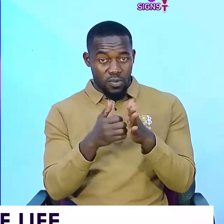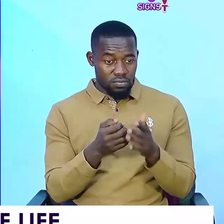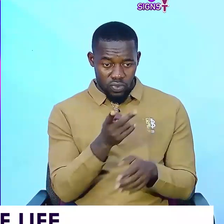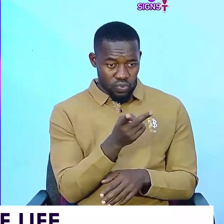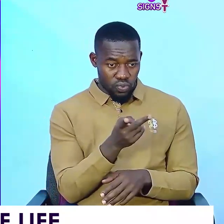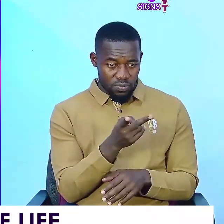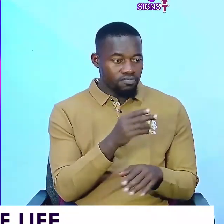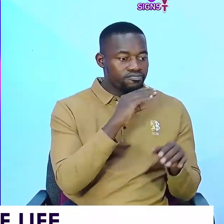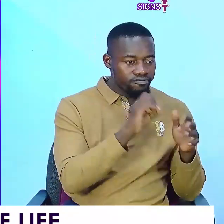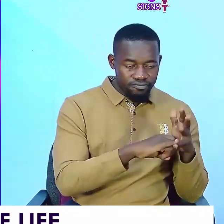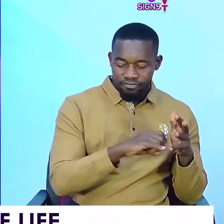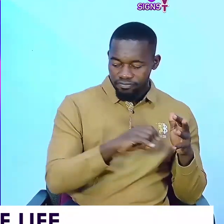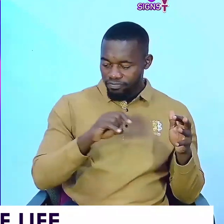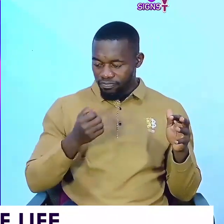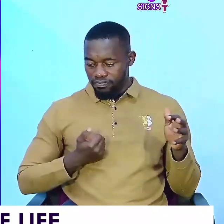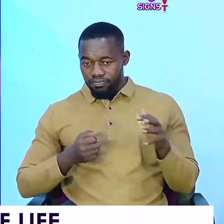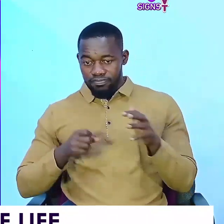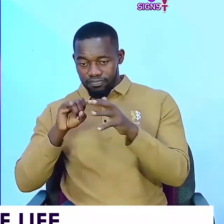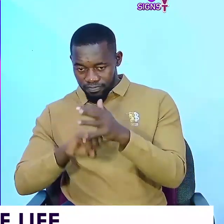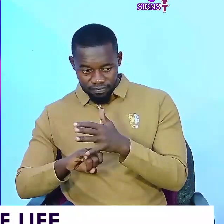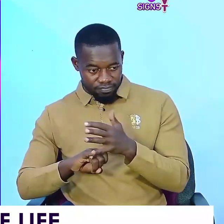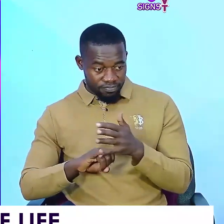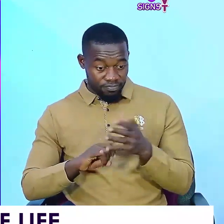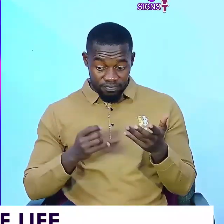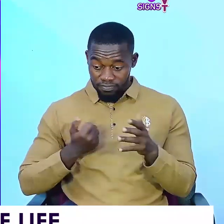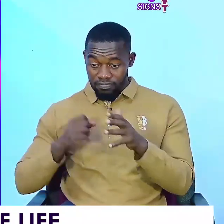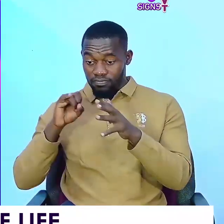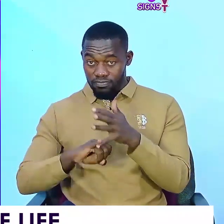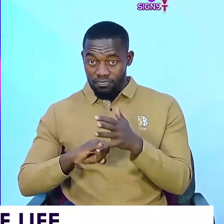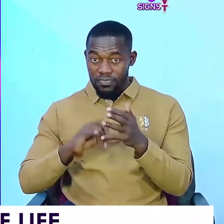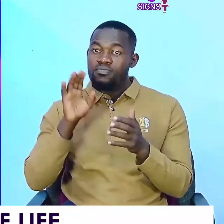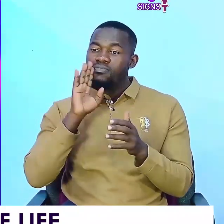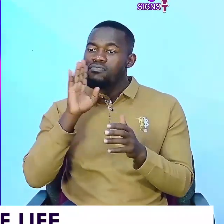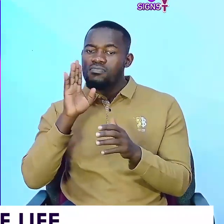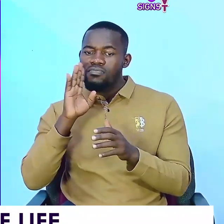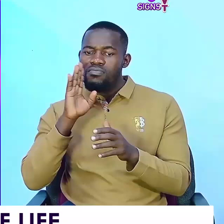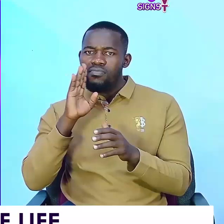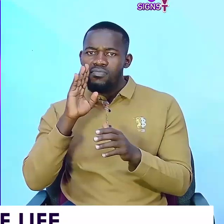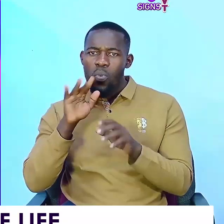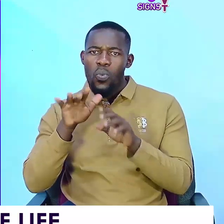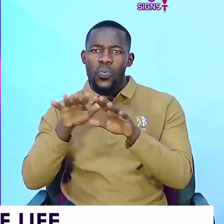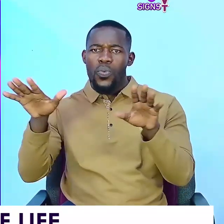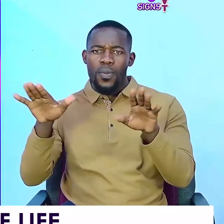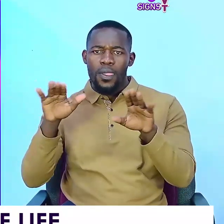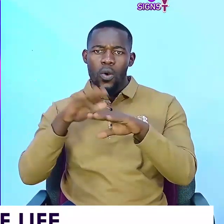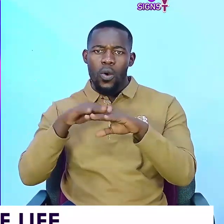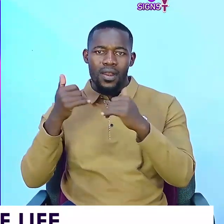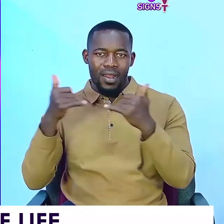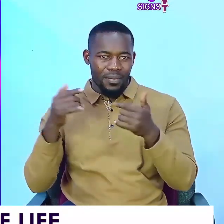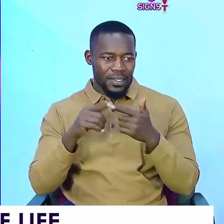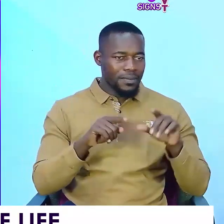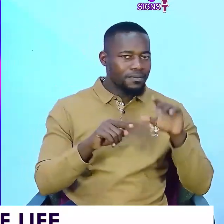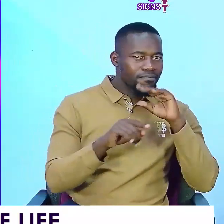who keeps whatever was kept in confidence. They just let it remain as such. They don't divert the information. They don't